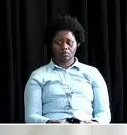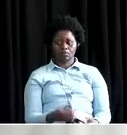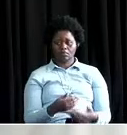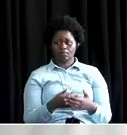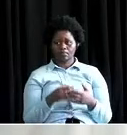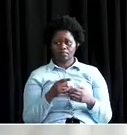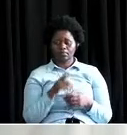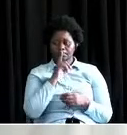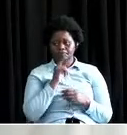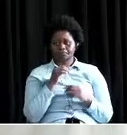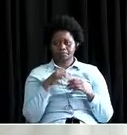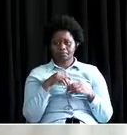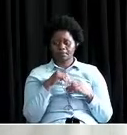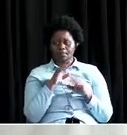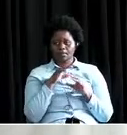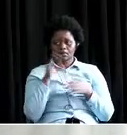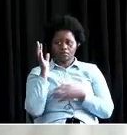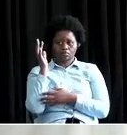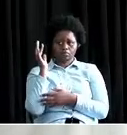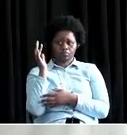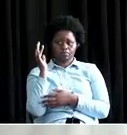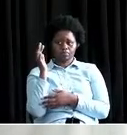unmute yourself and then address council.